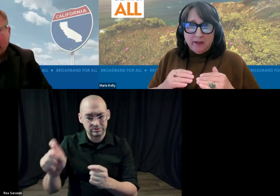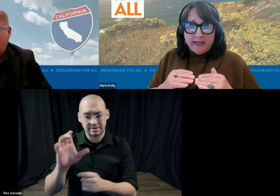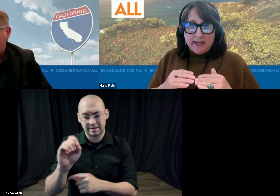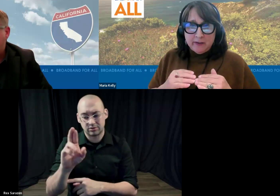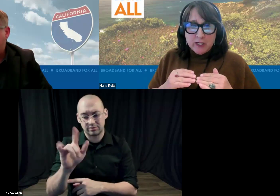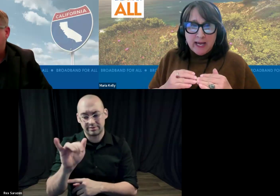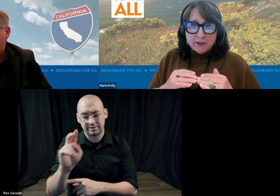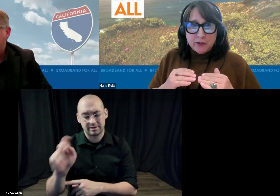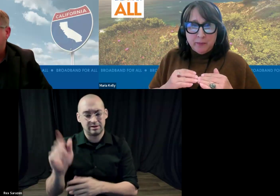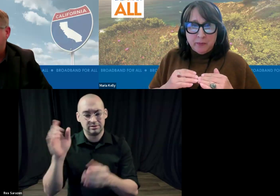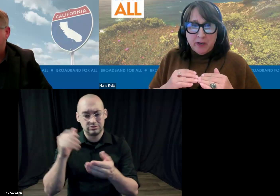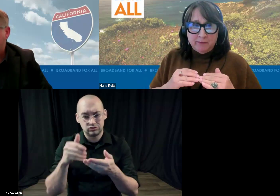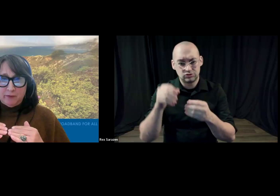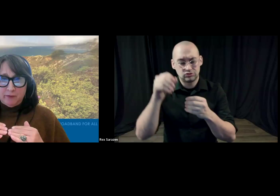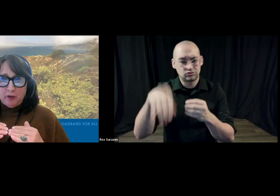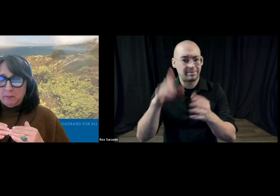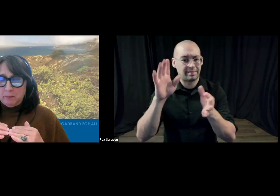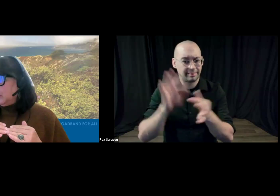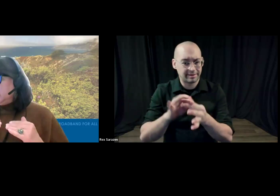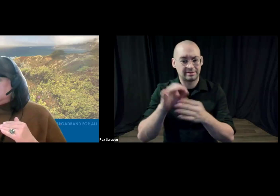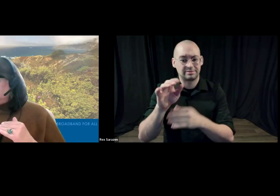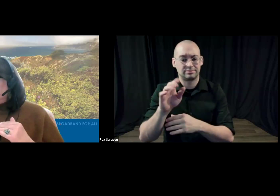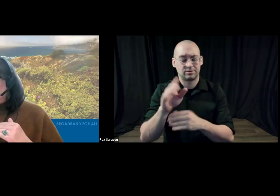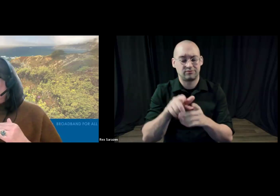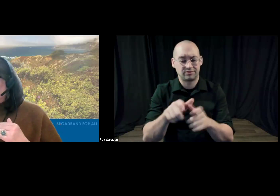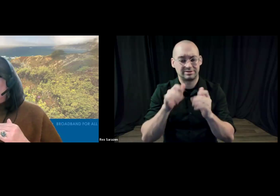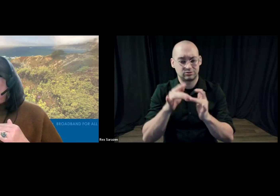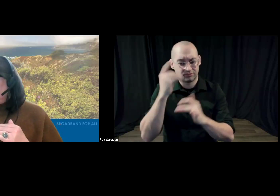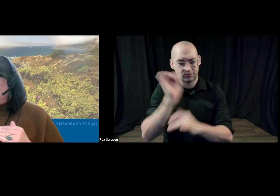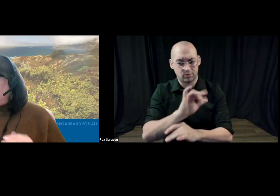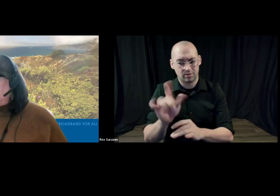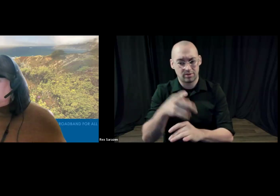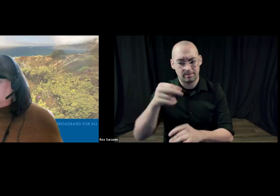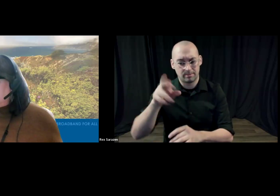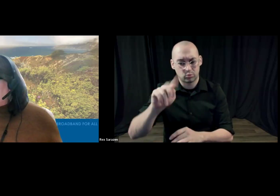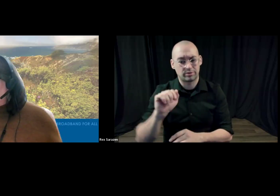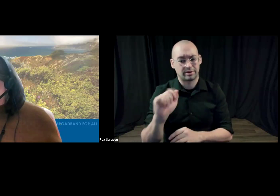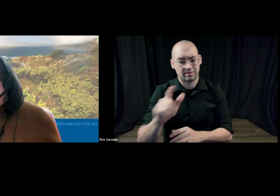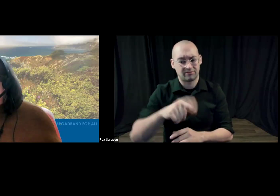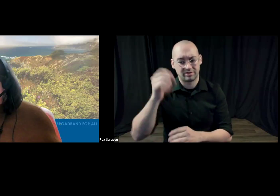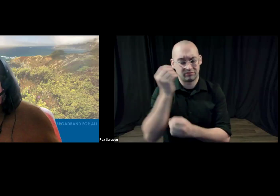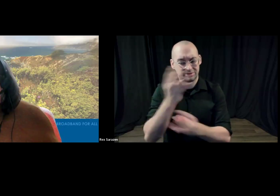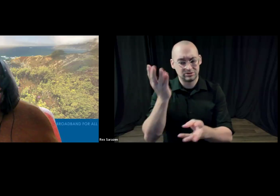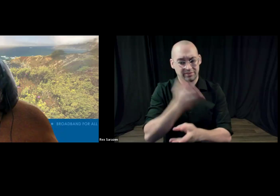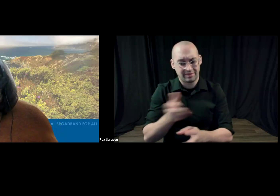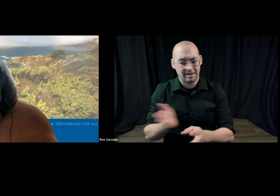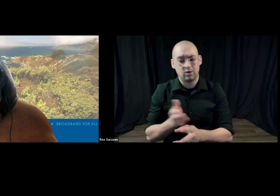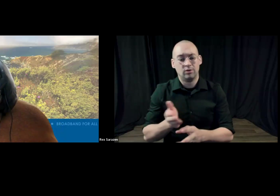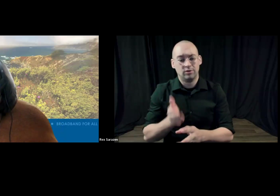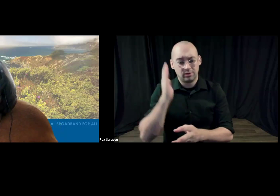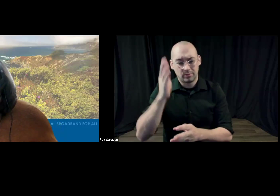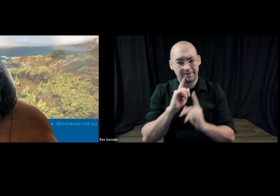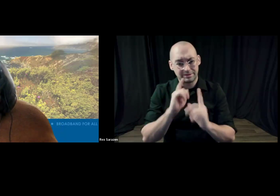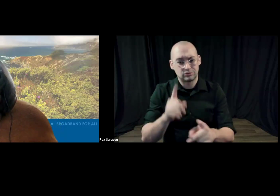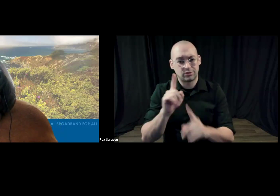did drop the link in chat to the Broadband for All portal. You can find our information there. Wally will be answering your question here shortly